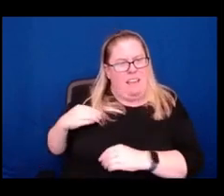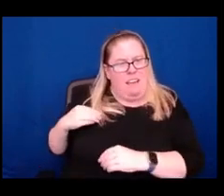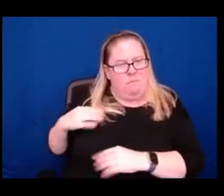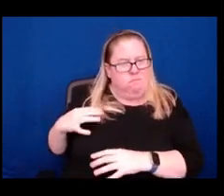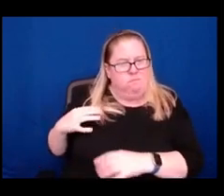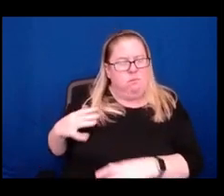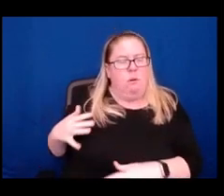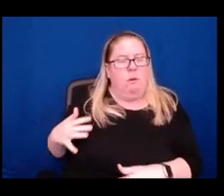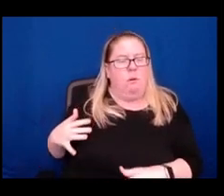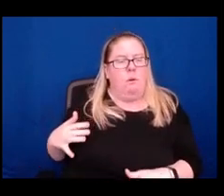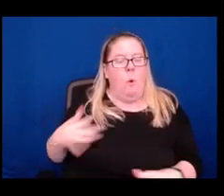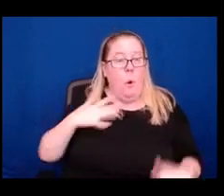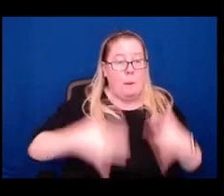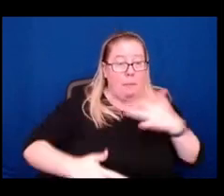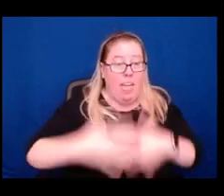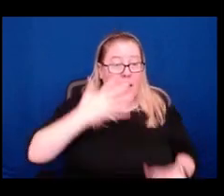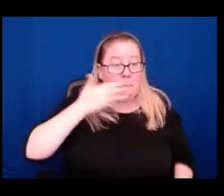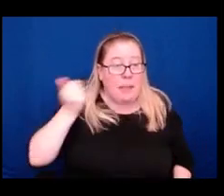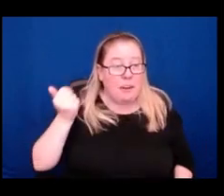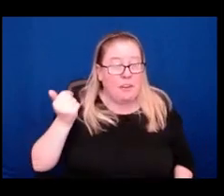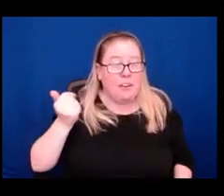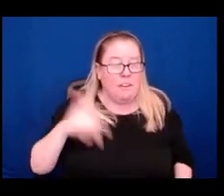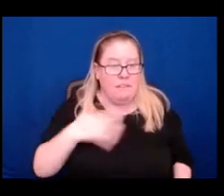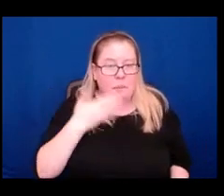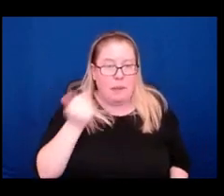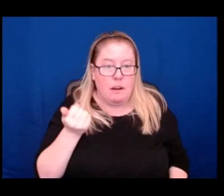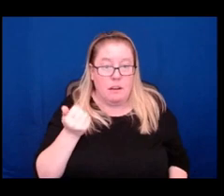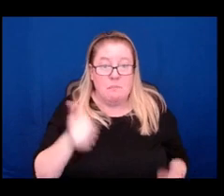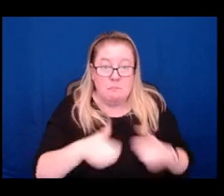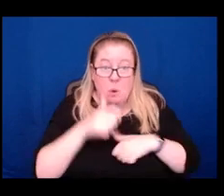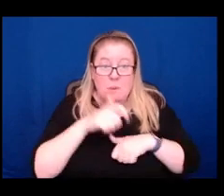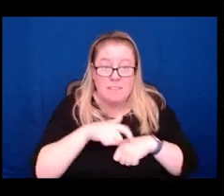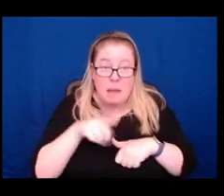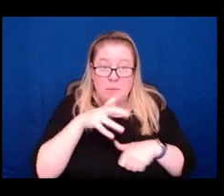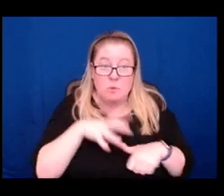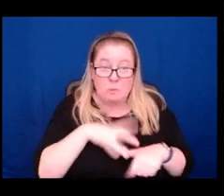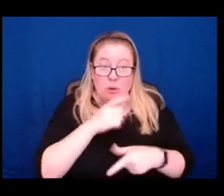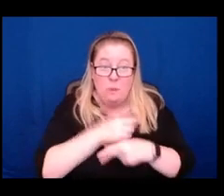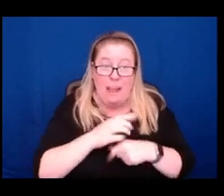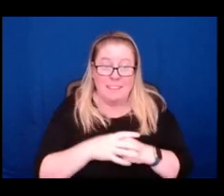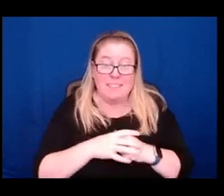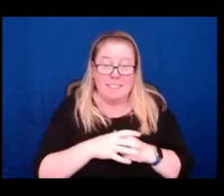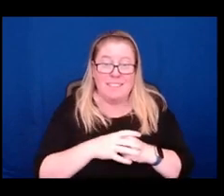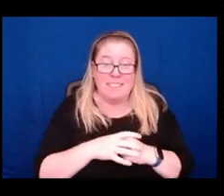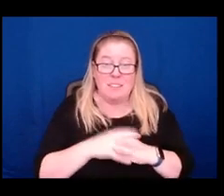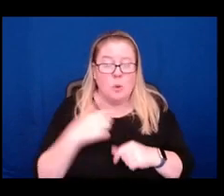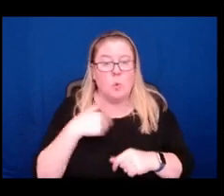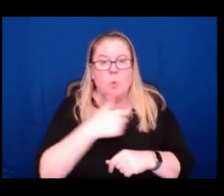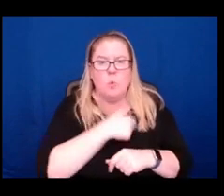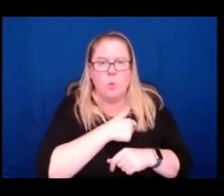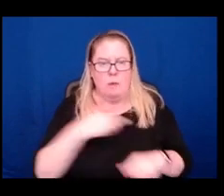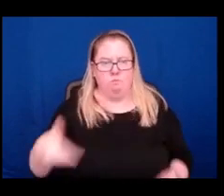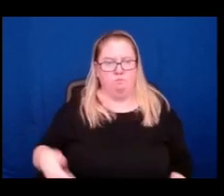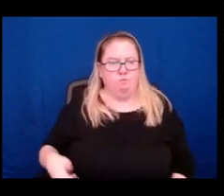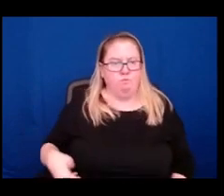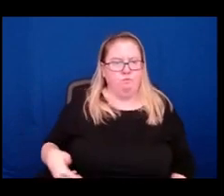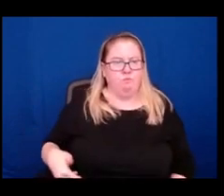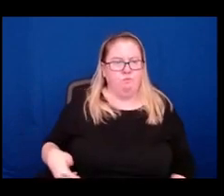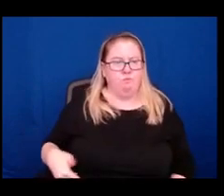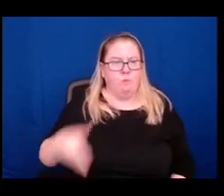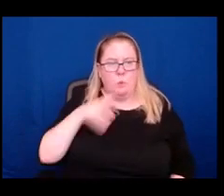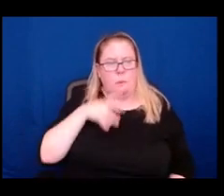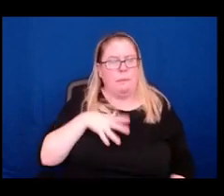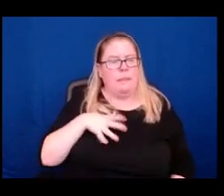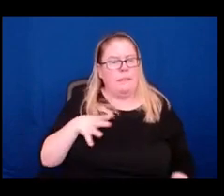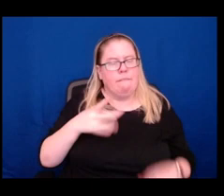just had better blood flow, I would feel better. And 100, you know, most times they're correct. So because we are very intuitive as women, and we can kind of figure